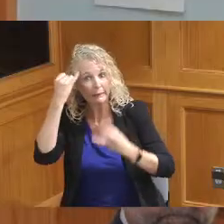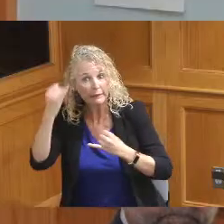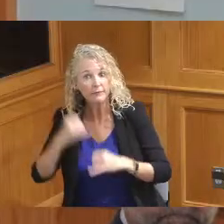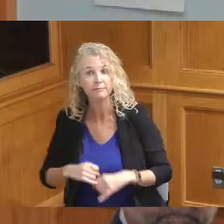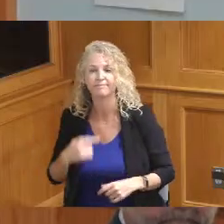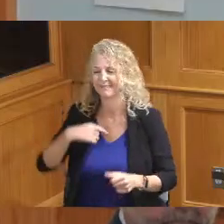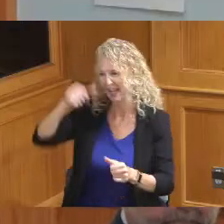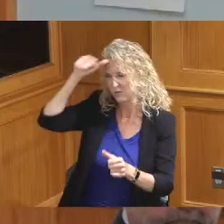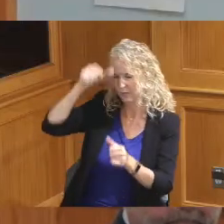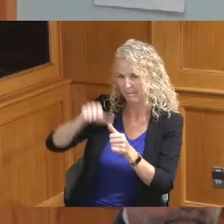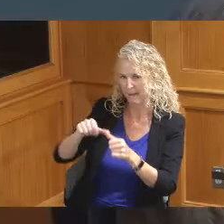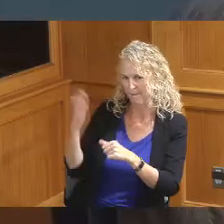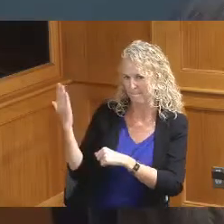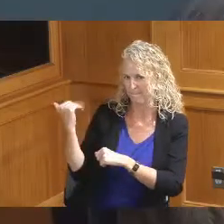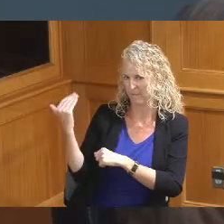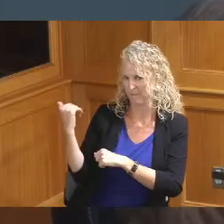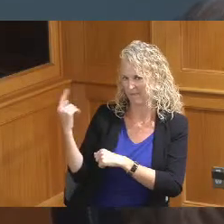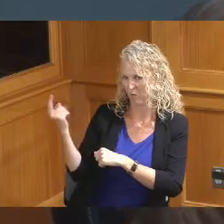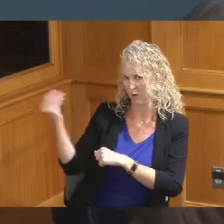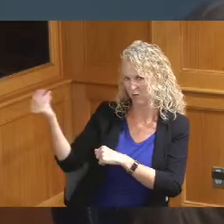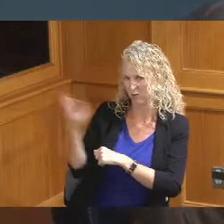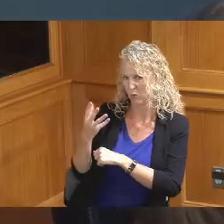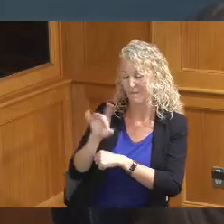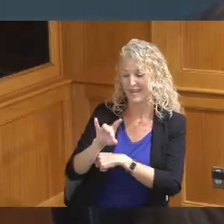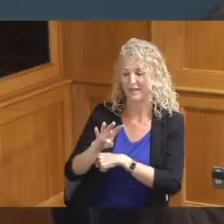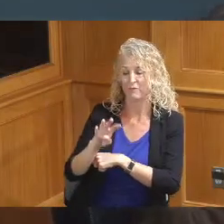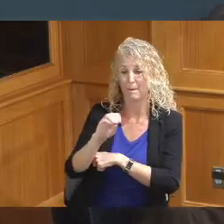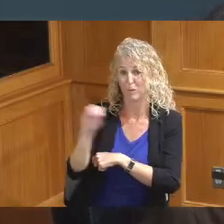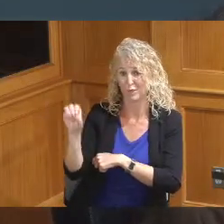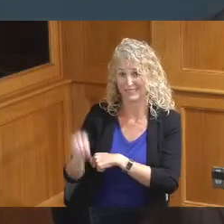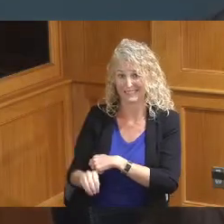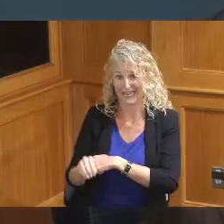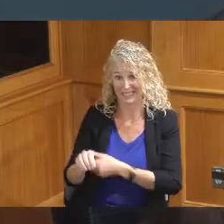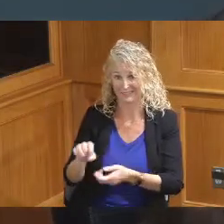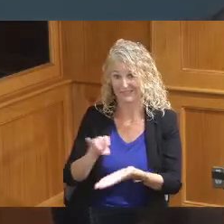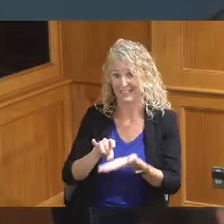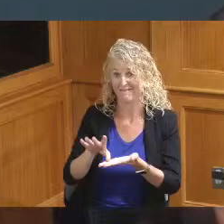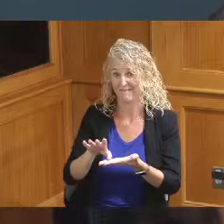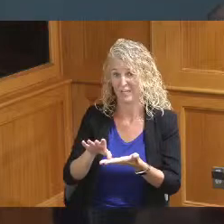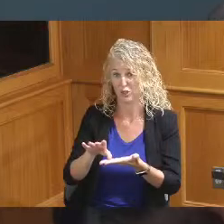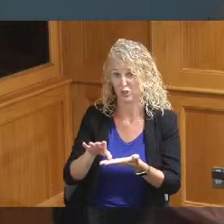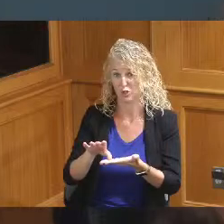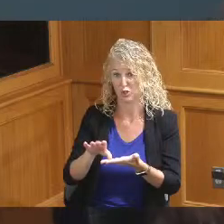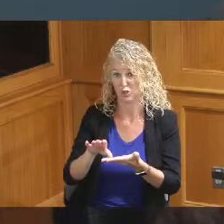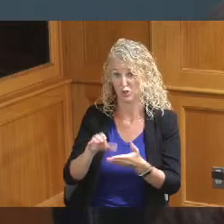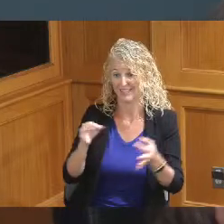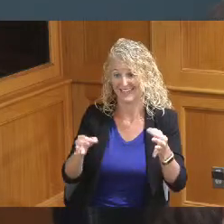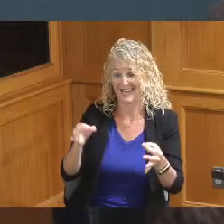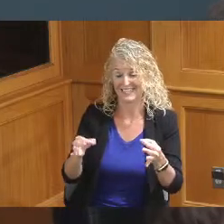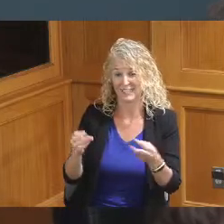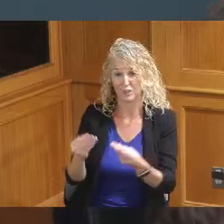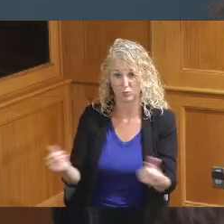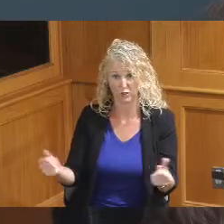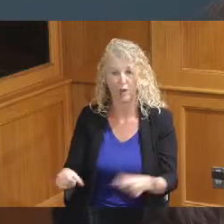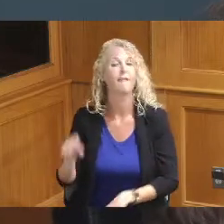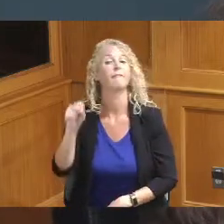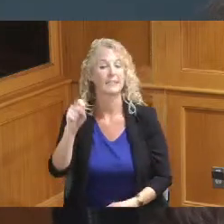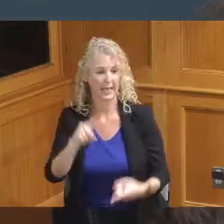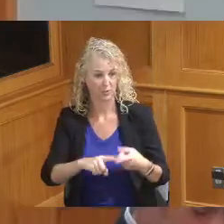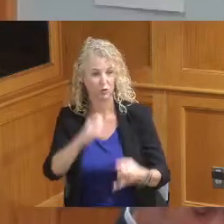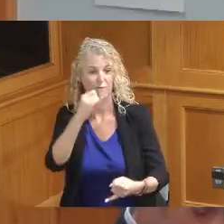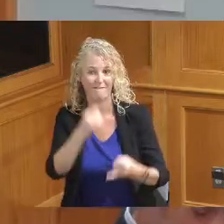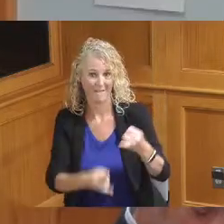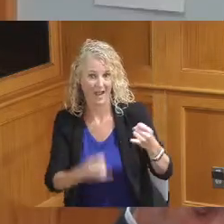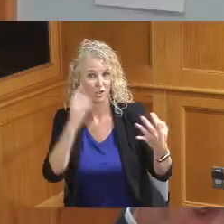I remember you saying just about 84% of the eviction cases are resolved immediately. So of the ones litigated to a final